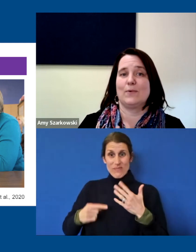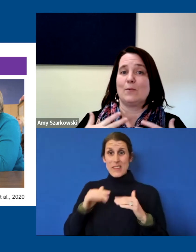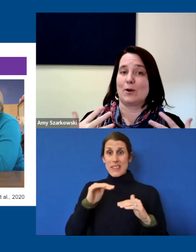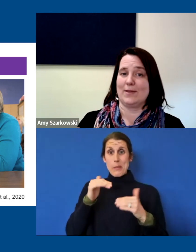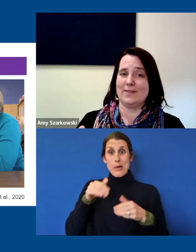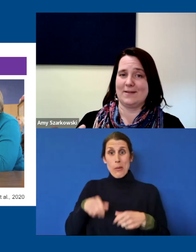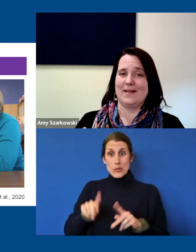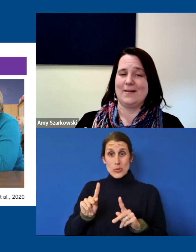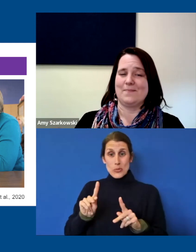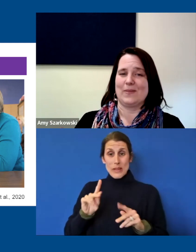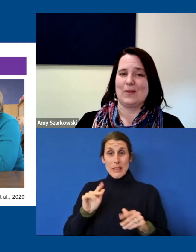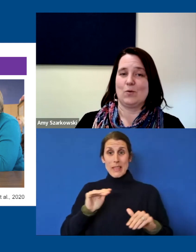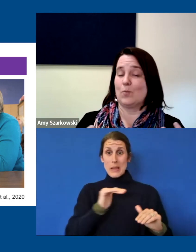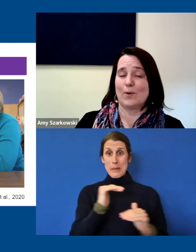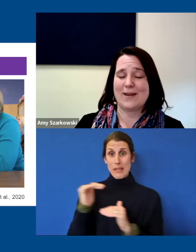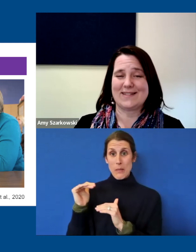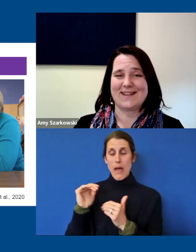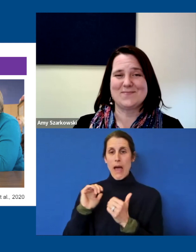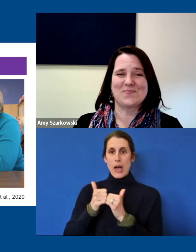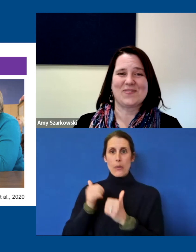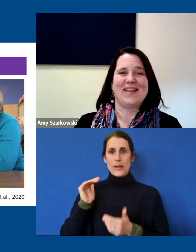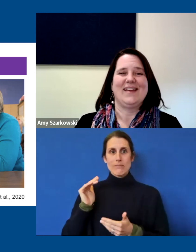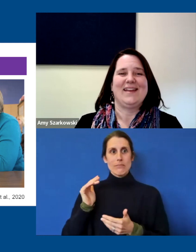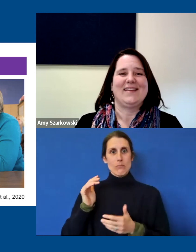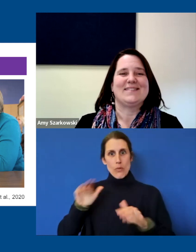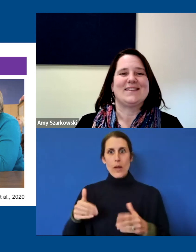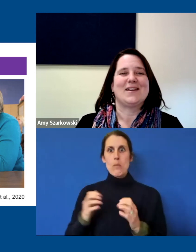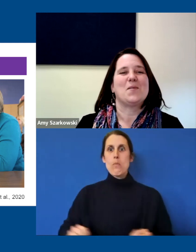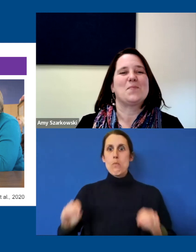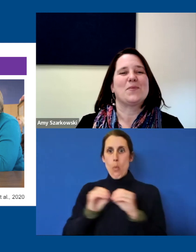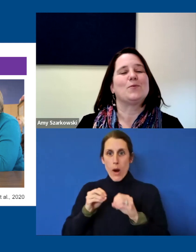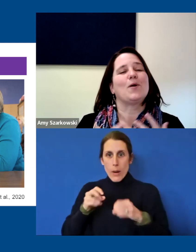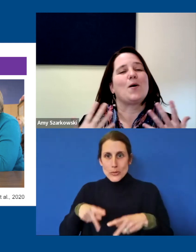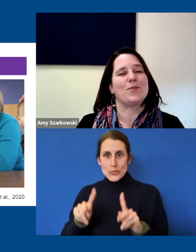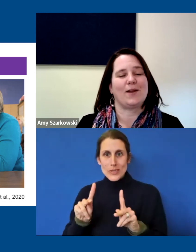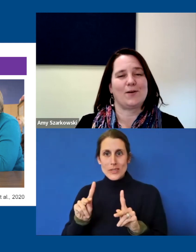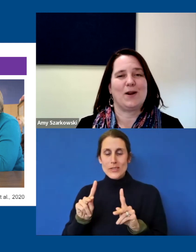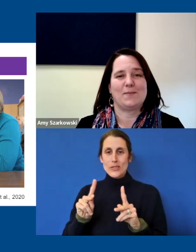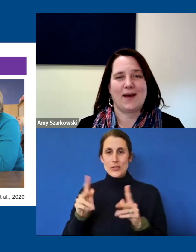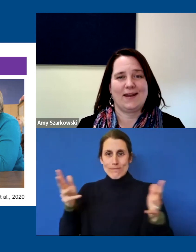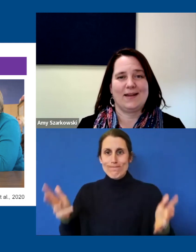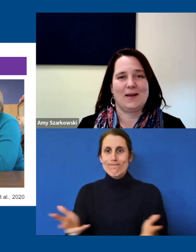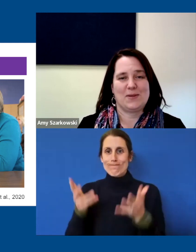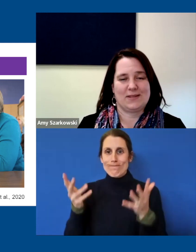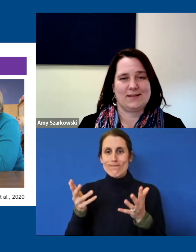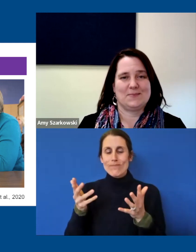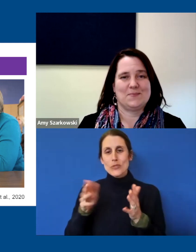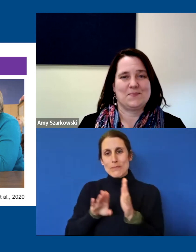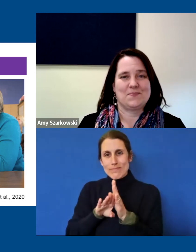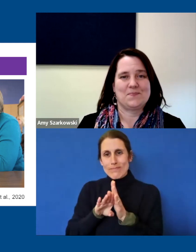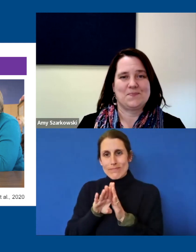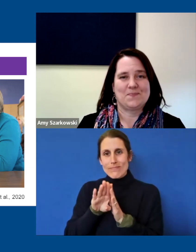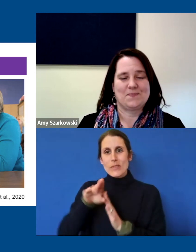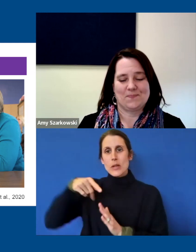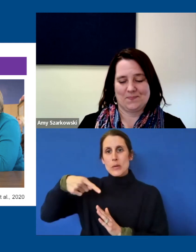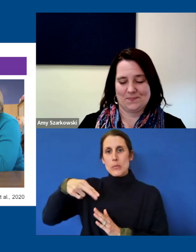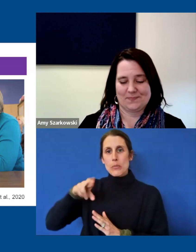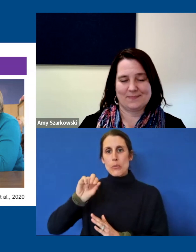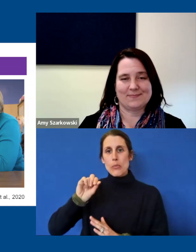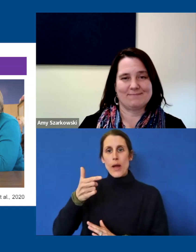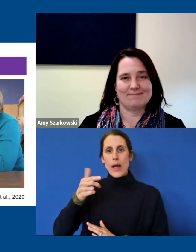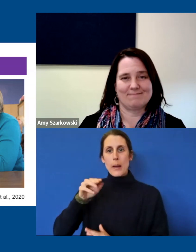children we work with or we're raising, to help grow their pragmatic abilities.